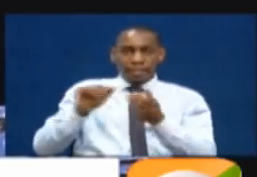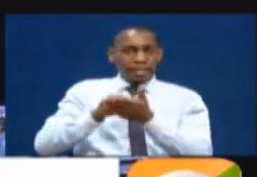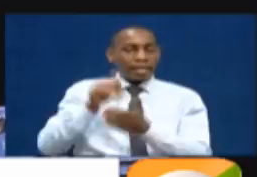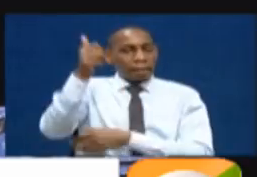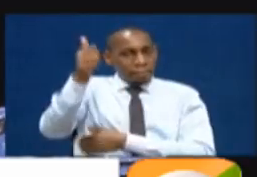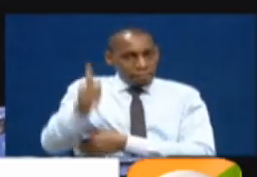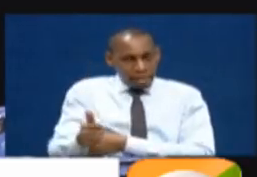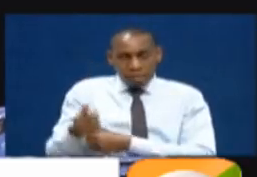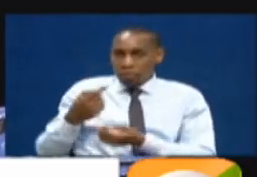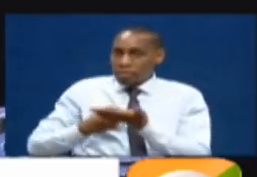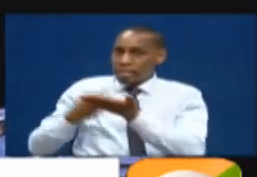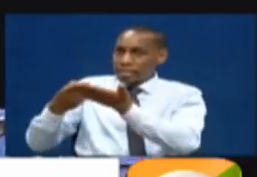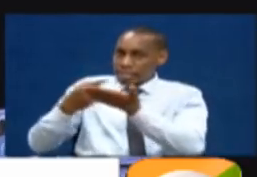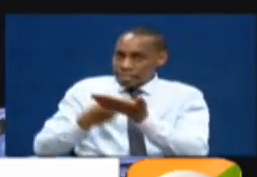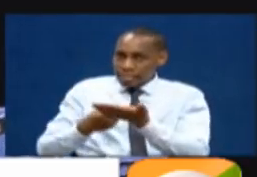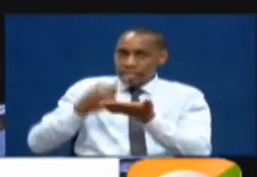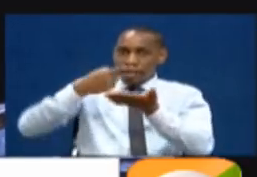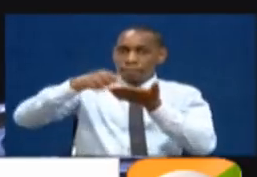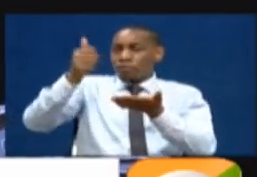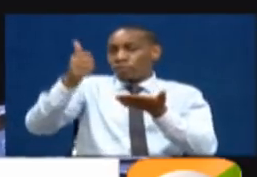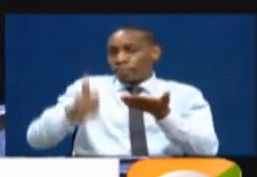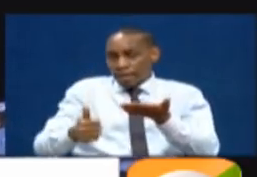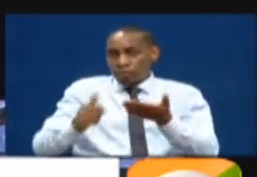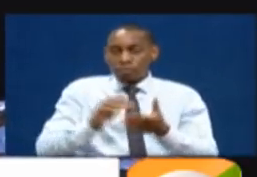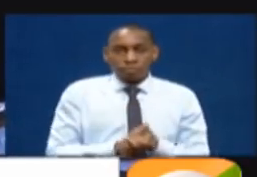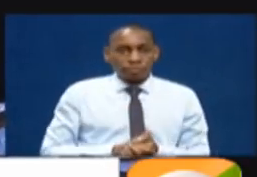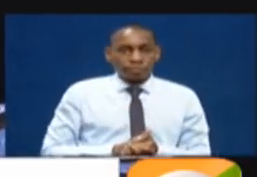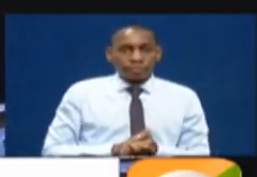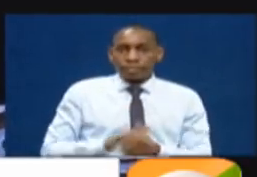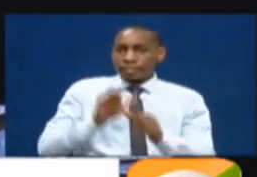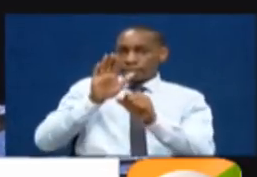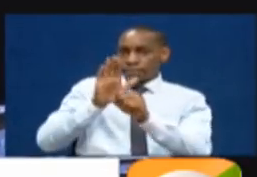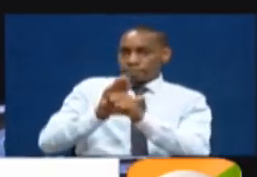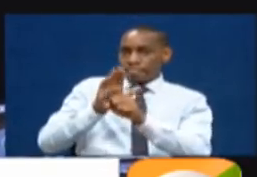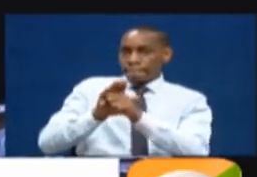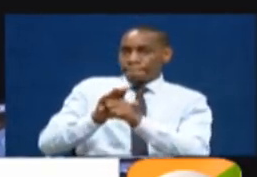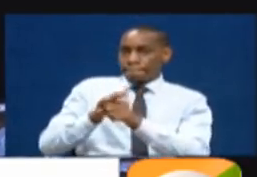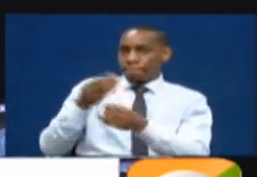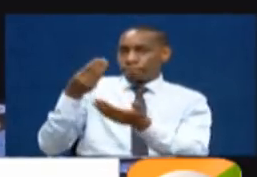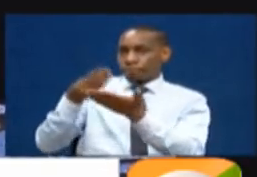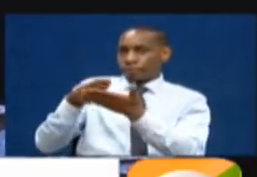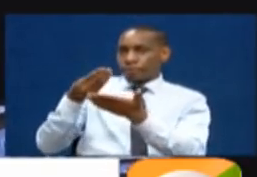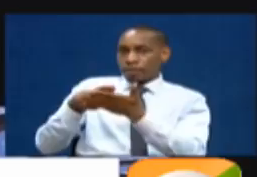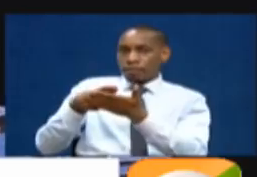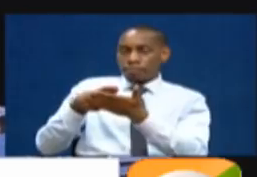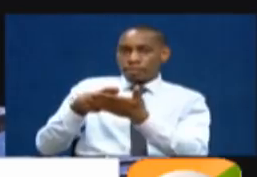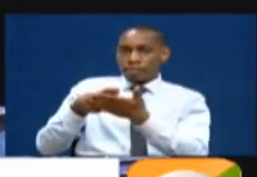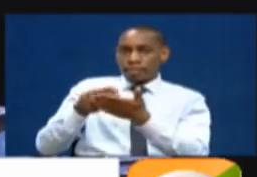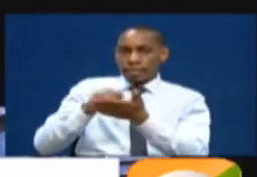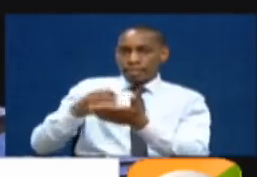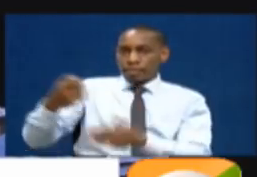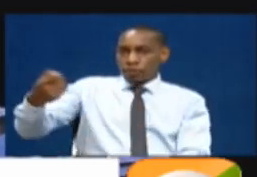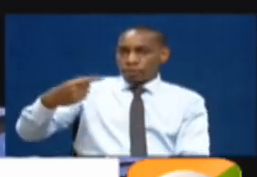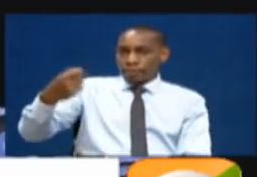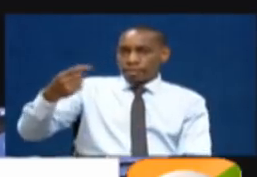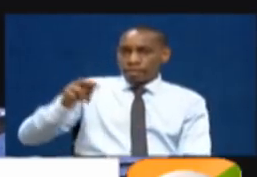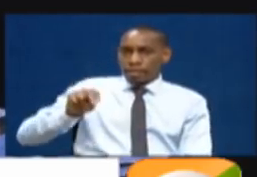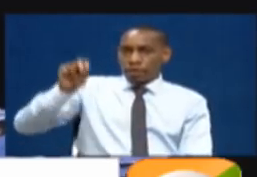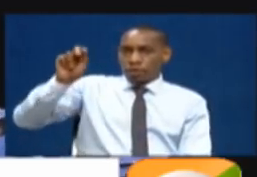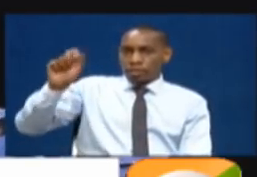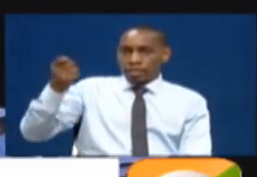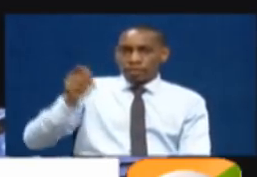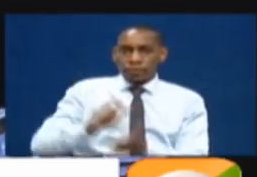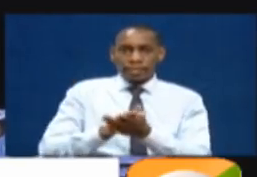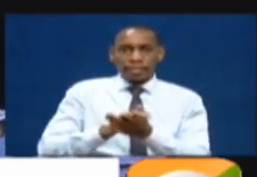deliberated or passed. We're looking at millions of shillings way leave compensation in the north of Kenya and in